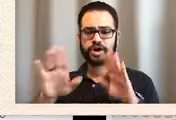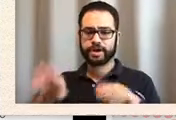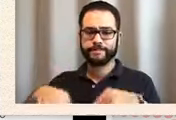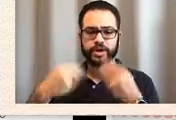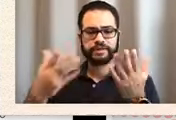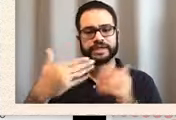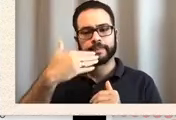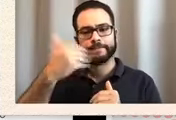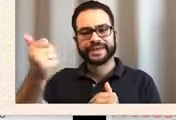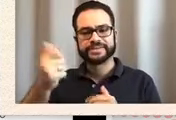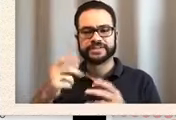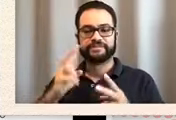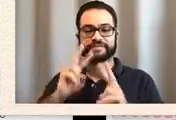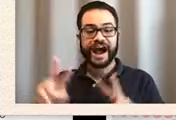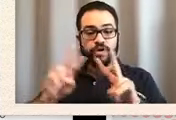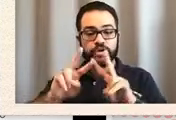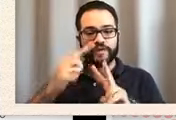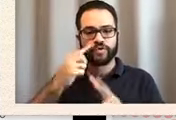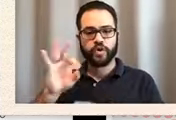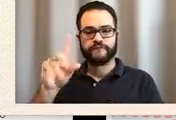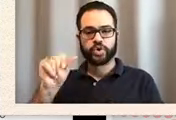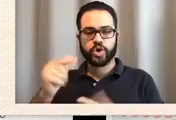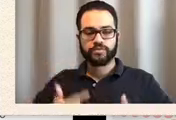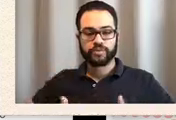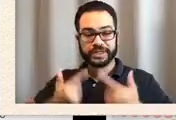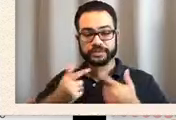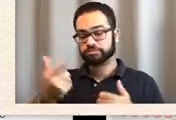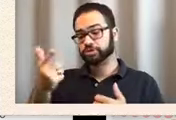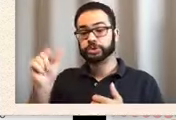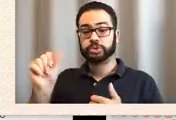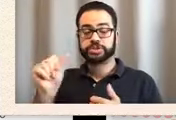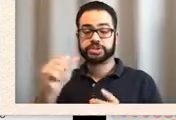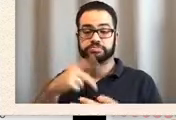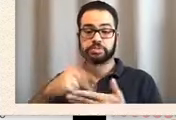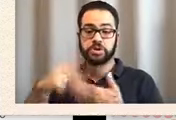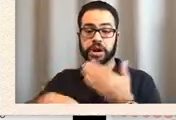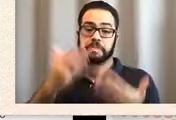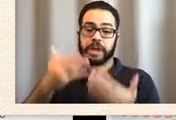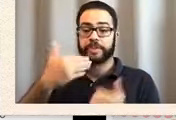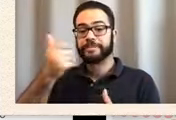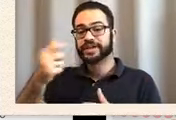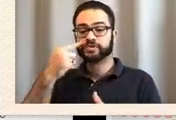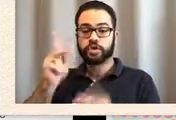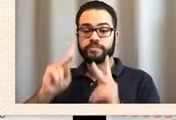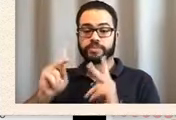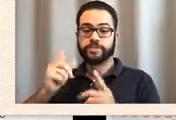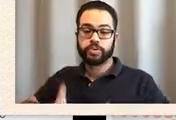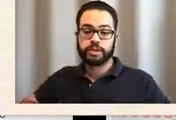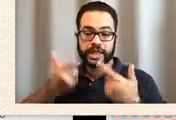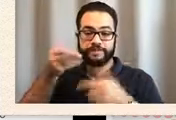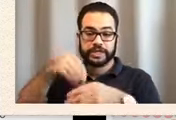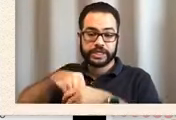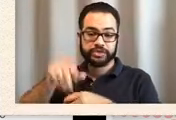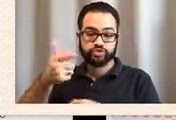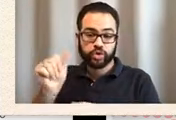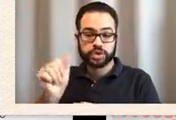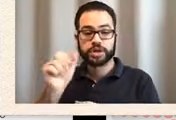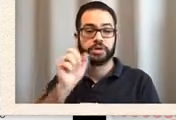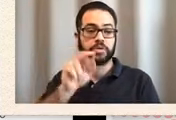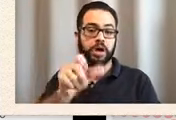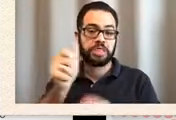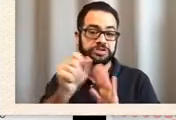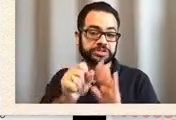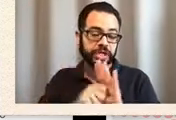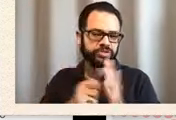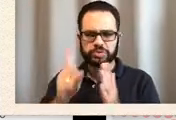for Florida residents, the Georgia program might be the best for Georgia, or the Virginia program for Virginia. So always check